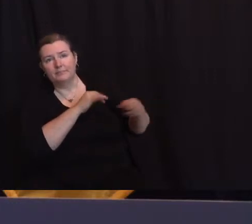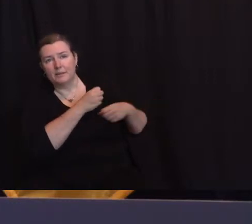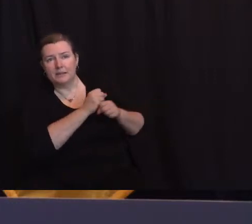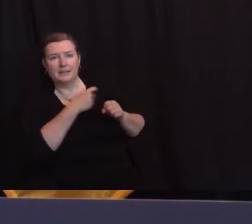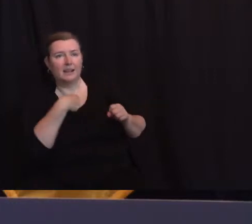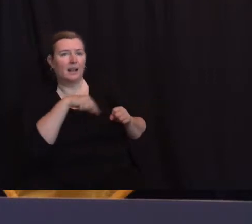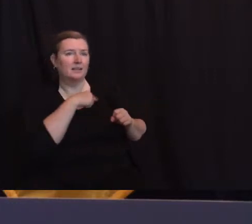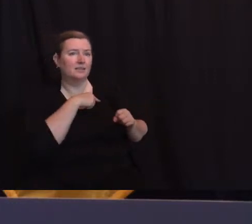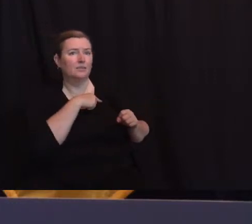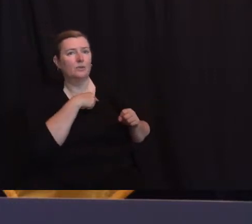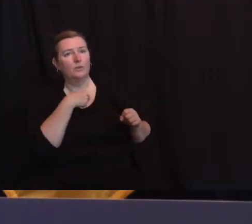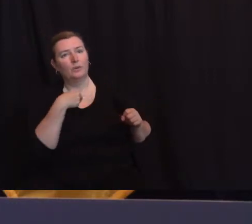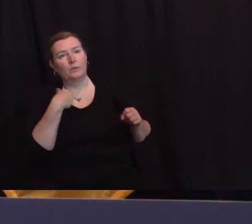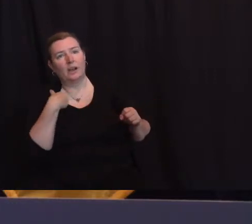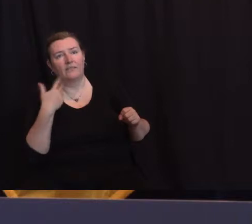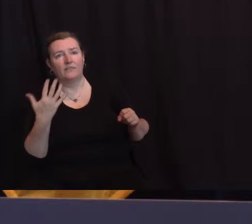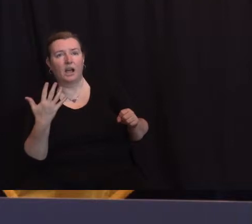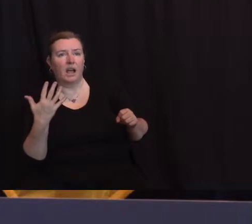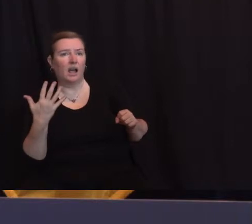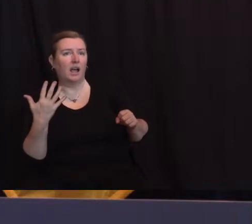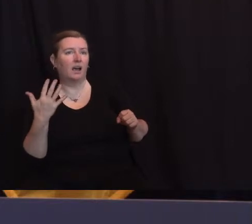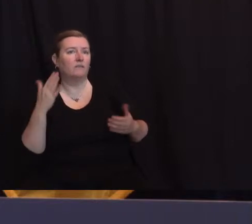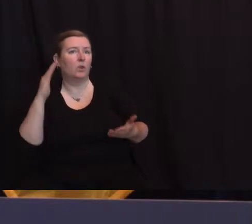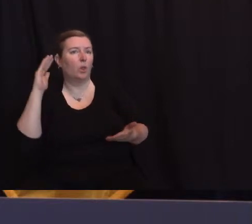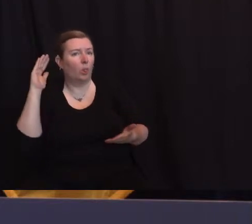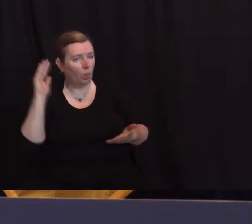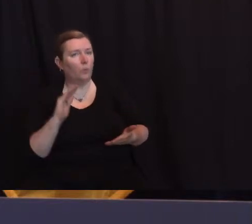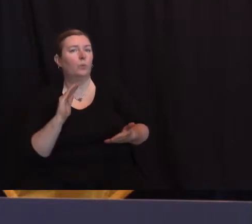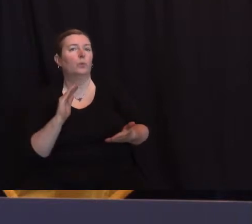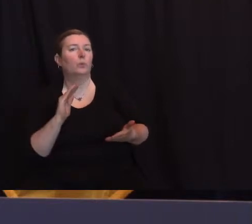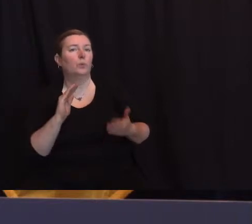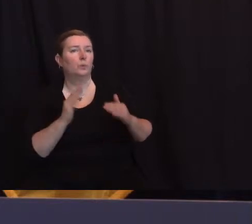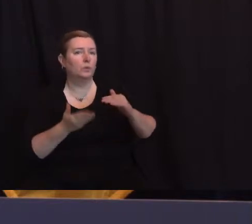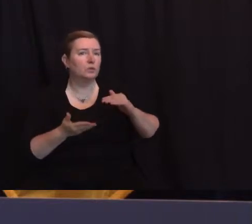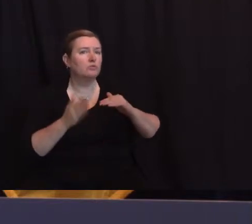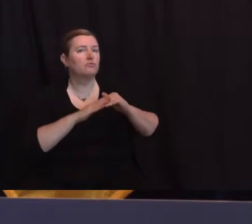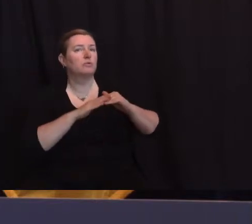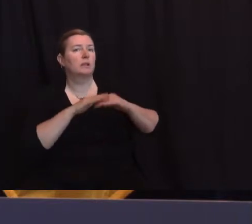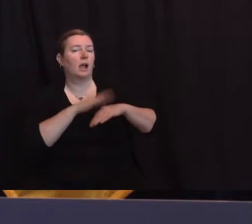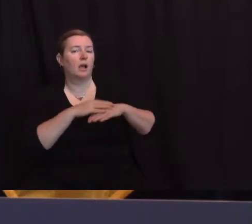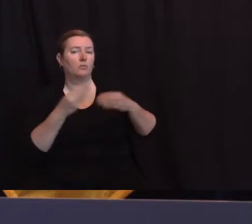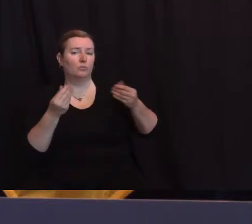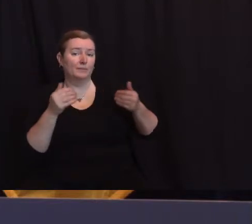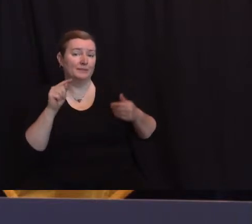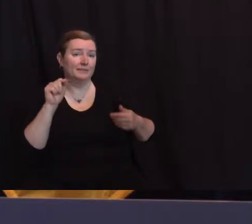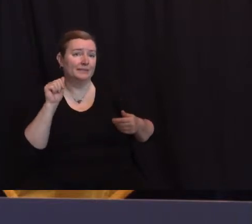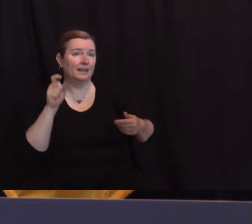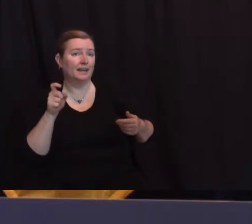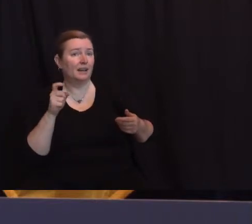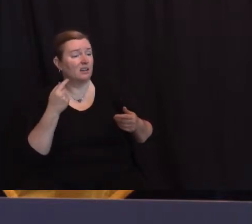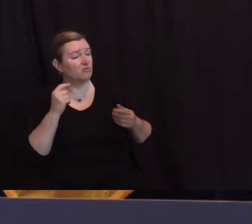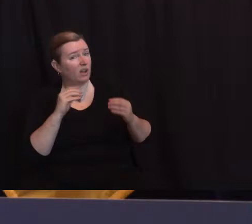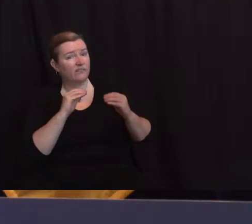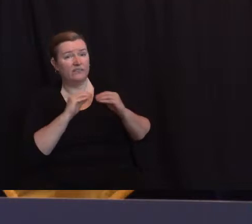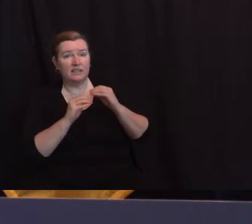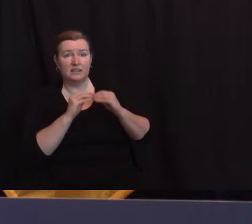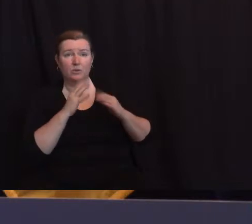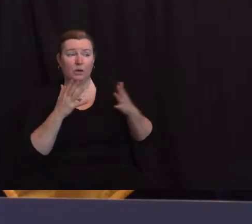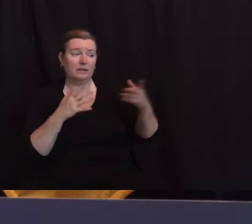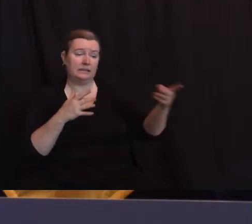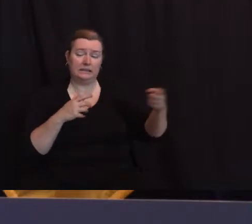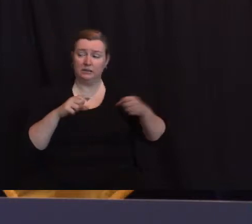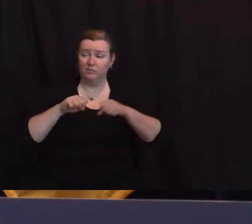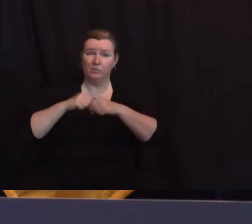property tax increases in the history of the state. We're trying to fix the stuff that he and others broke. But I look forward to that discussion